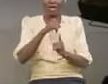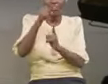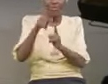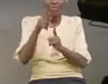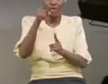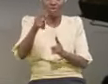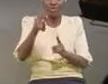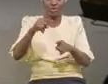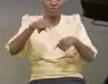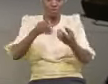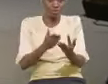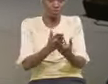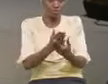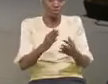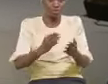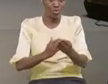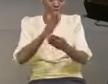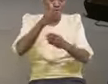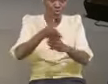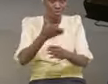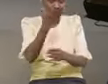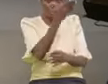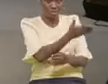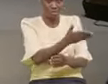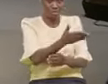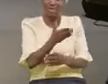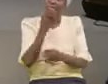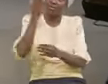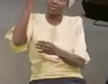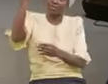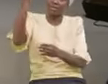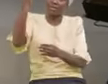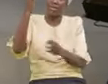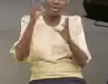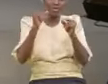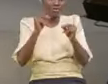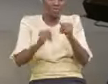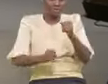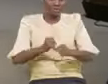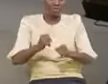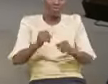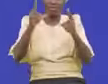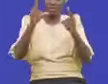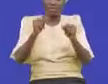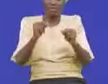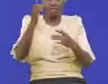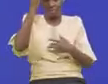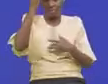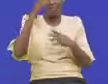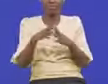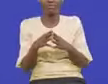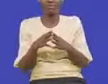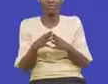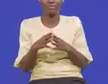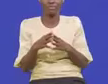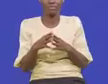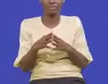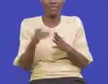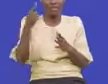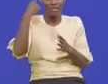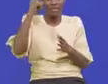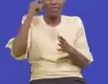Ne le dzo le anyigba dzi ne gbe ko. Ye koe ma kpɔ fukpekpe kple dɔ lele o.